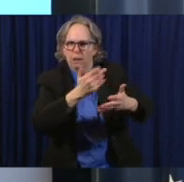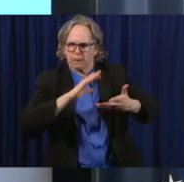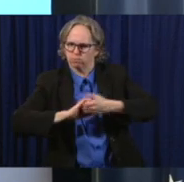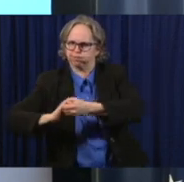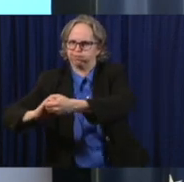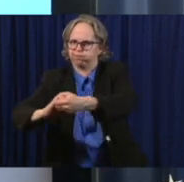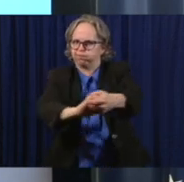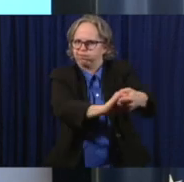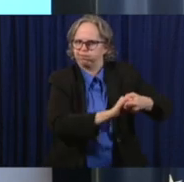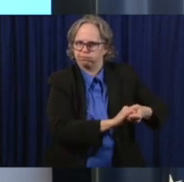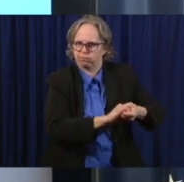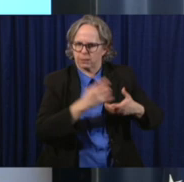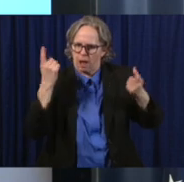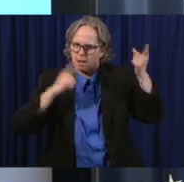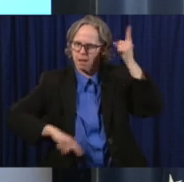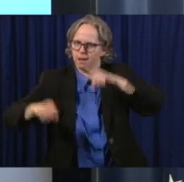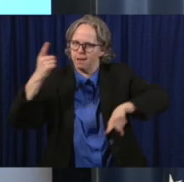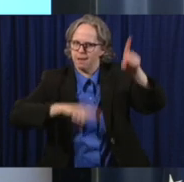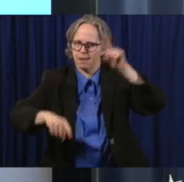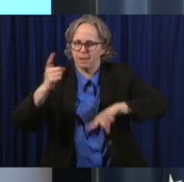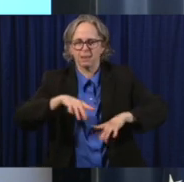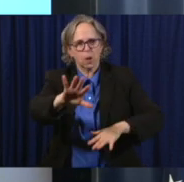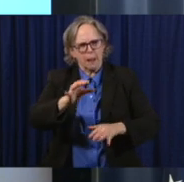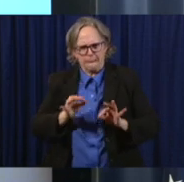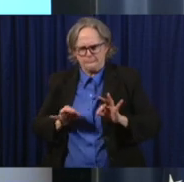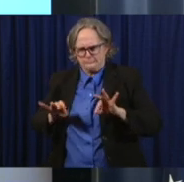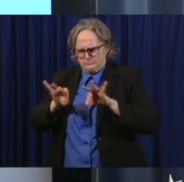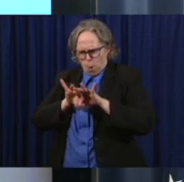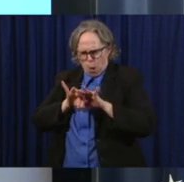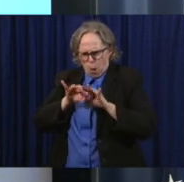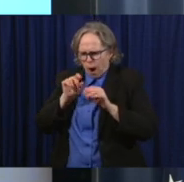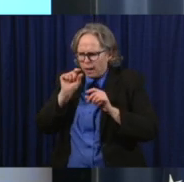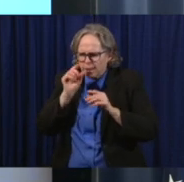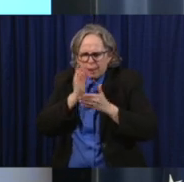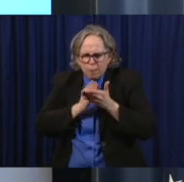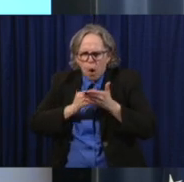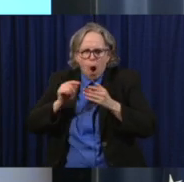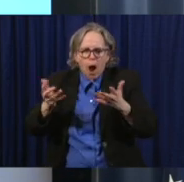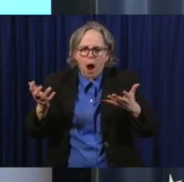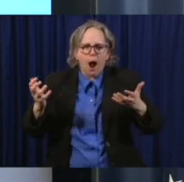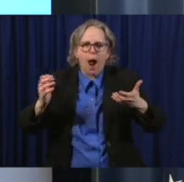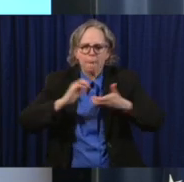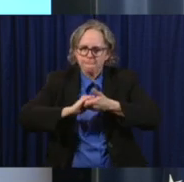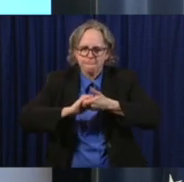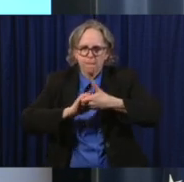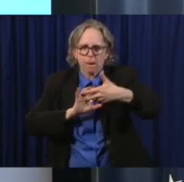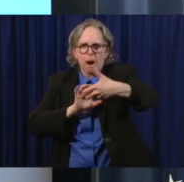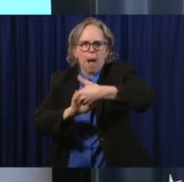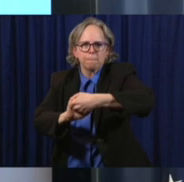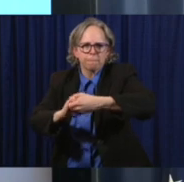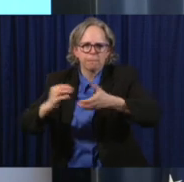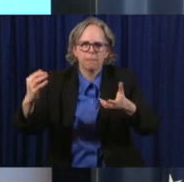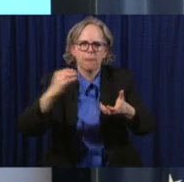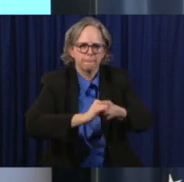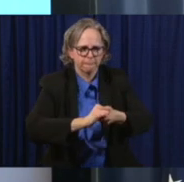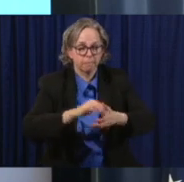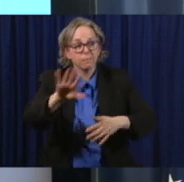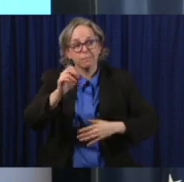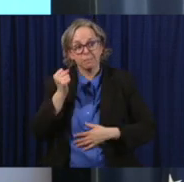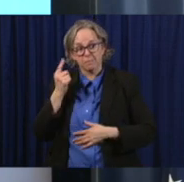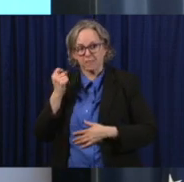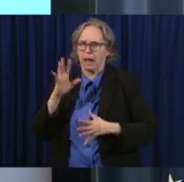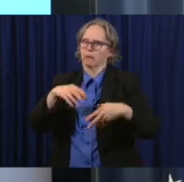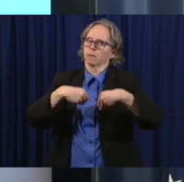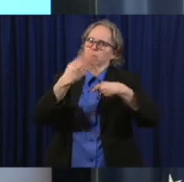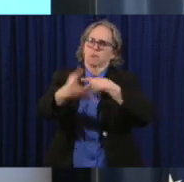of components of our plan. And I want to then just give you a couple of examples of how that's